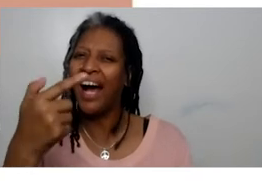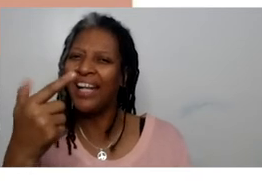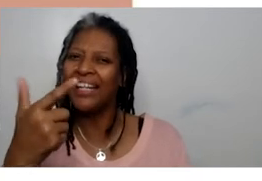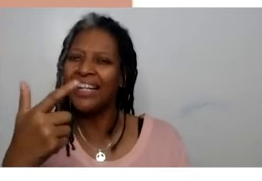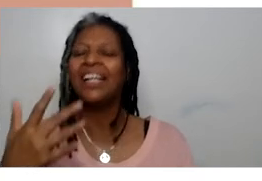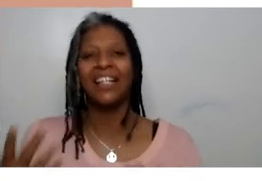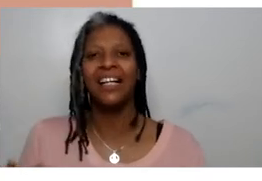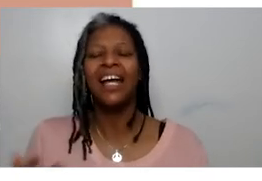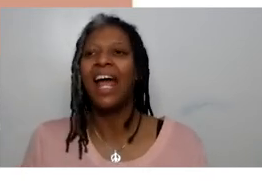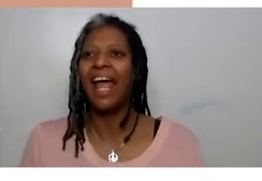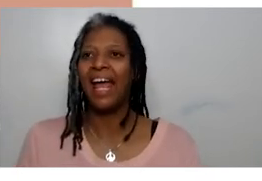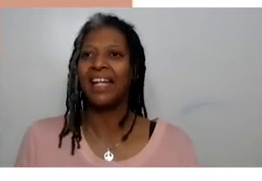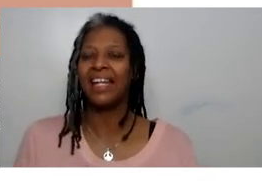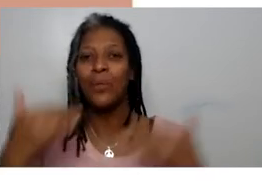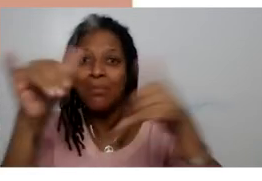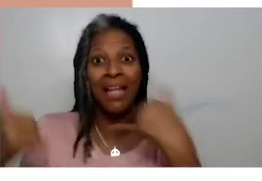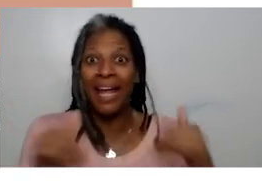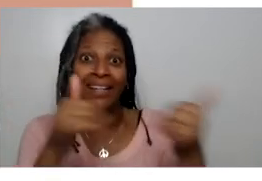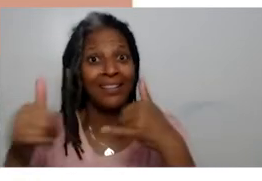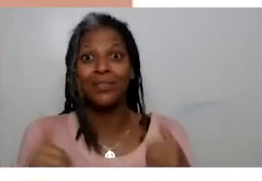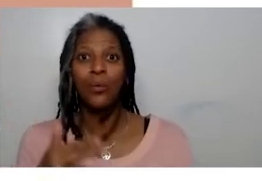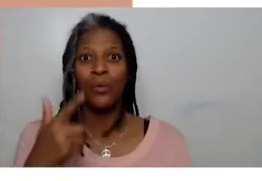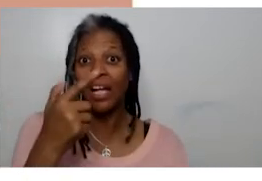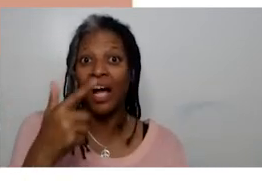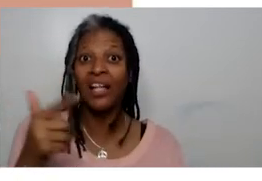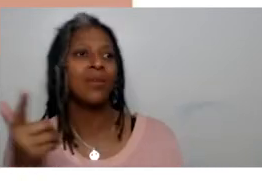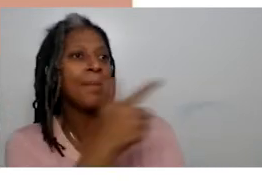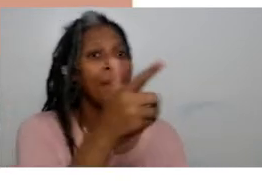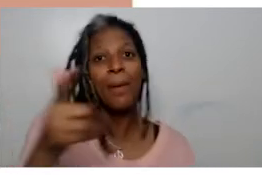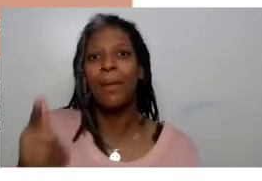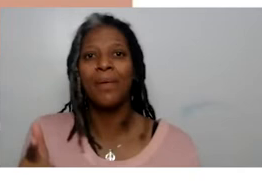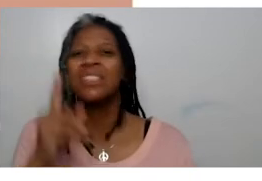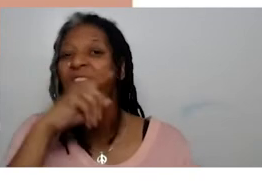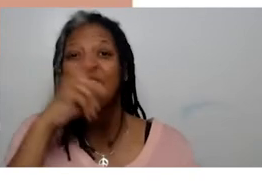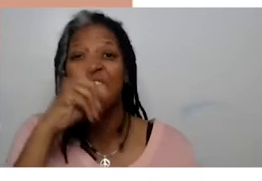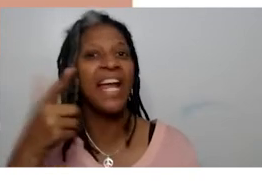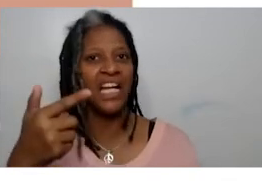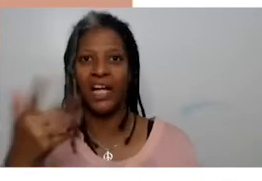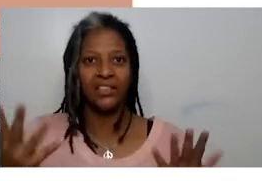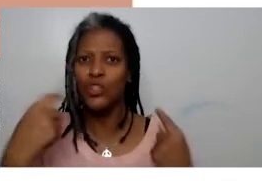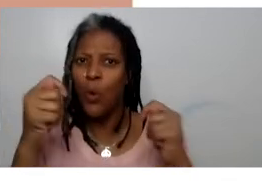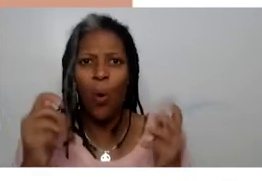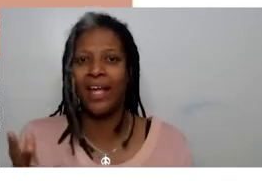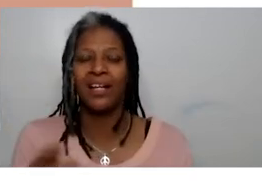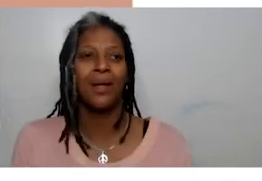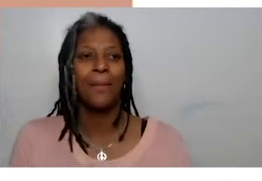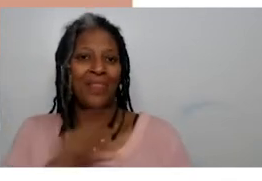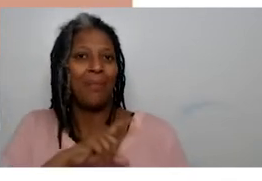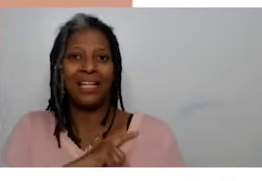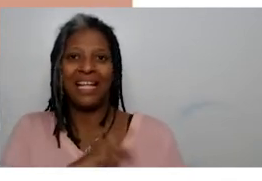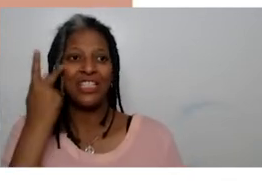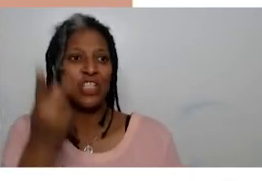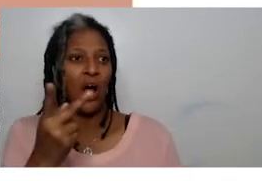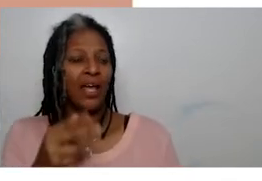had a man say to me, well, he was a child say to me, we dated for 5 minutes, y'all. Very